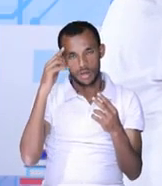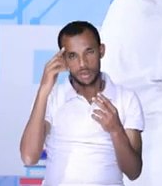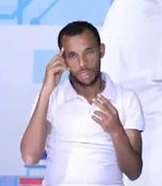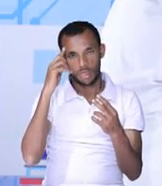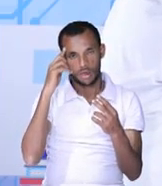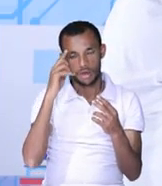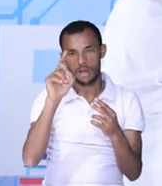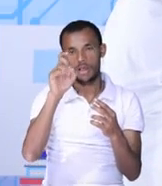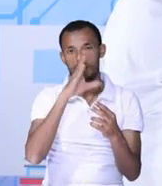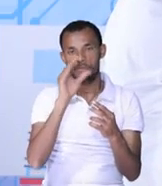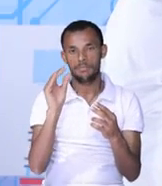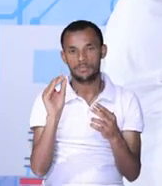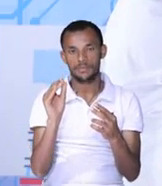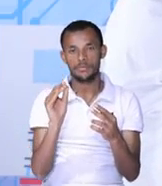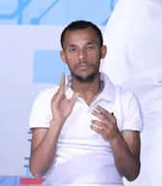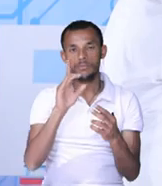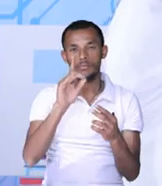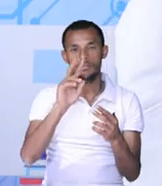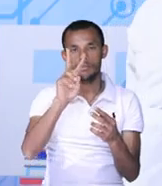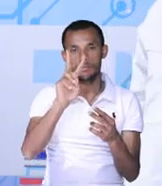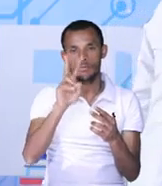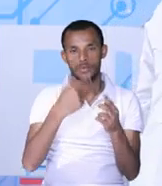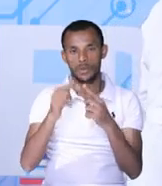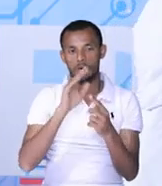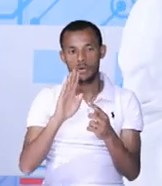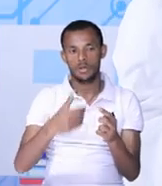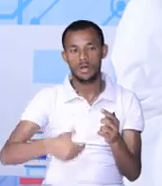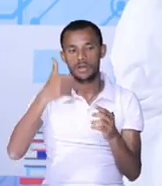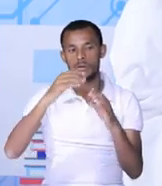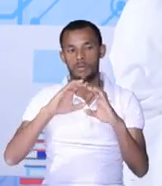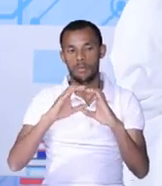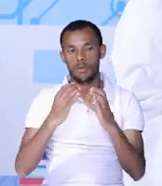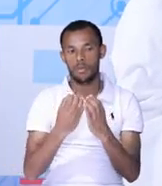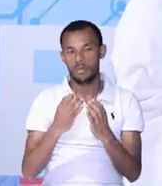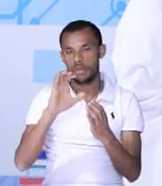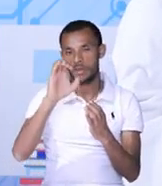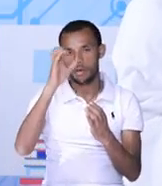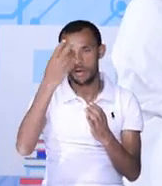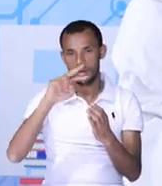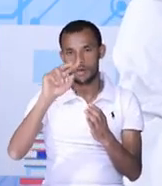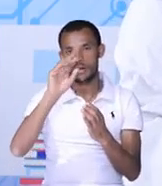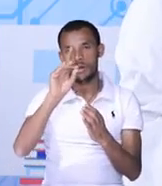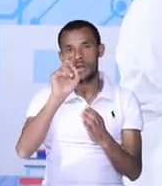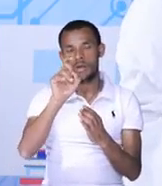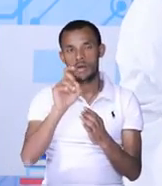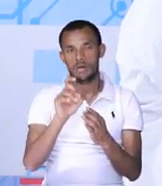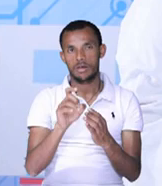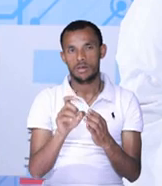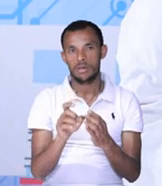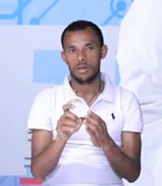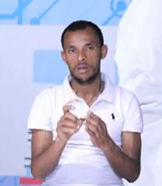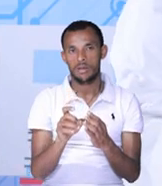x and dv to be the other part e raised to x